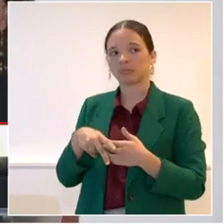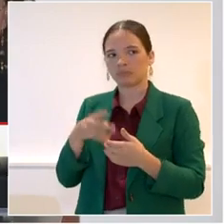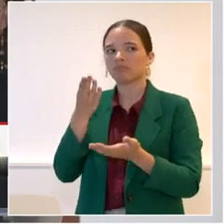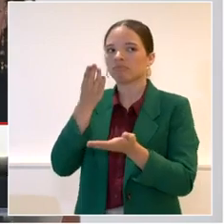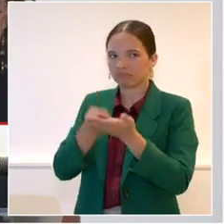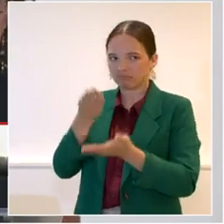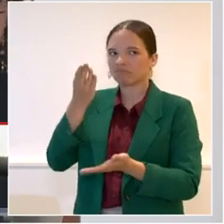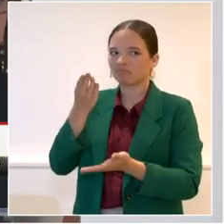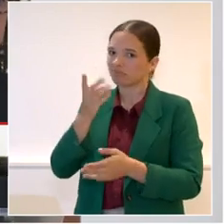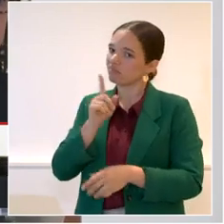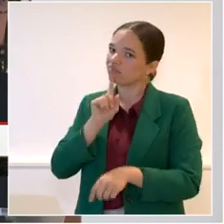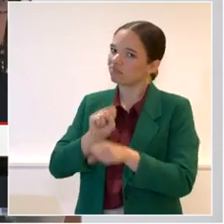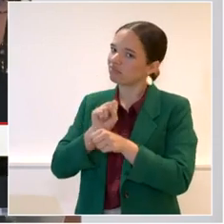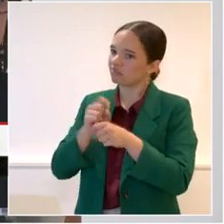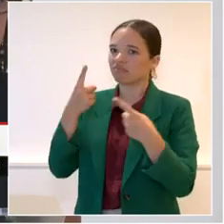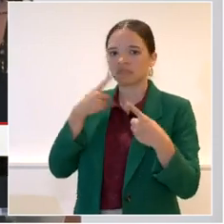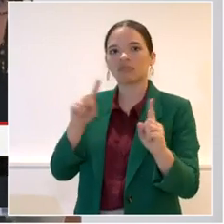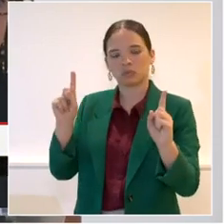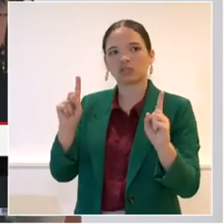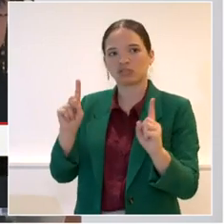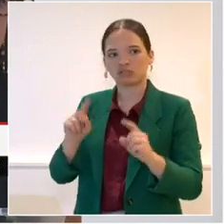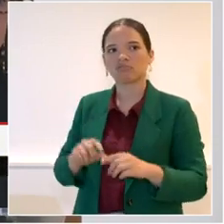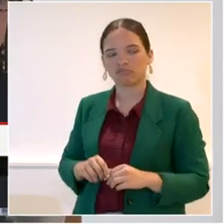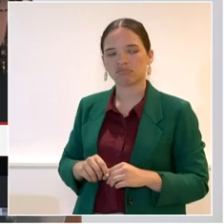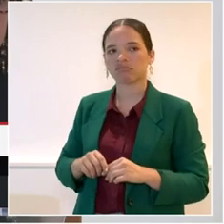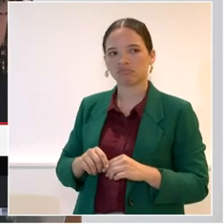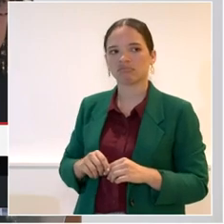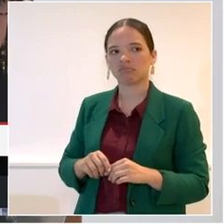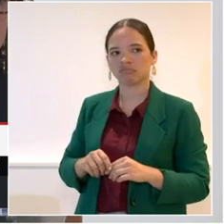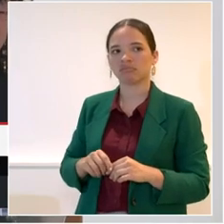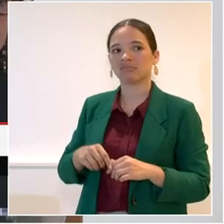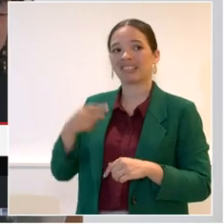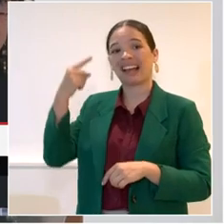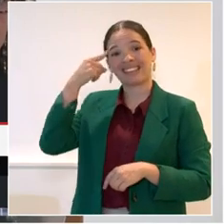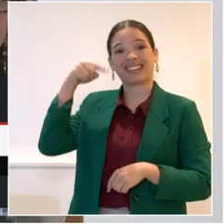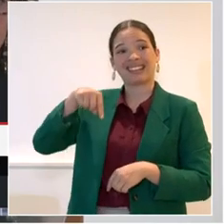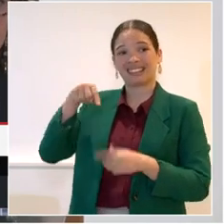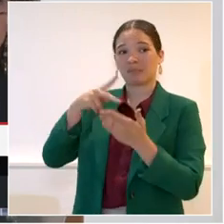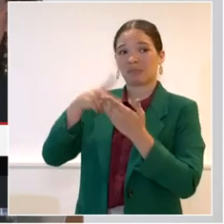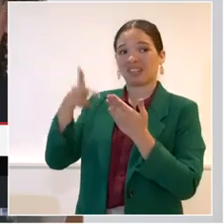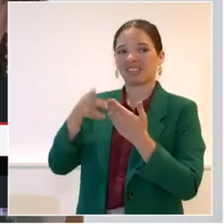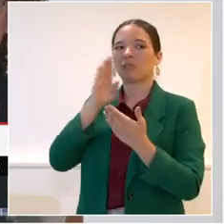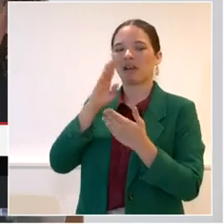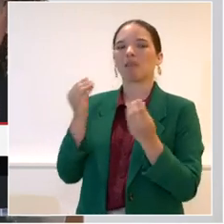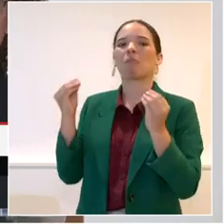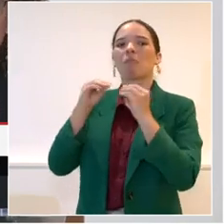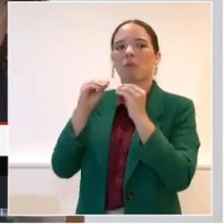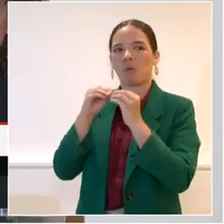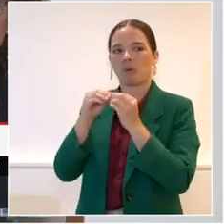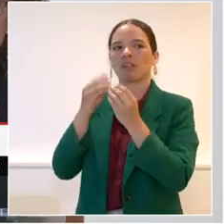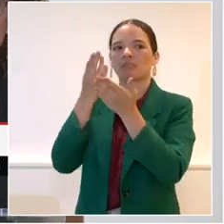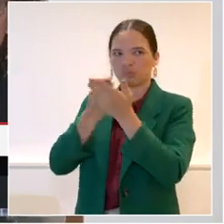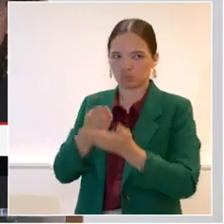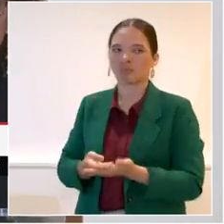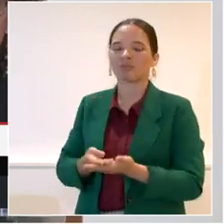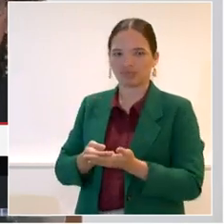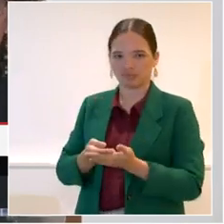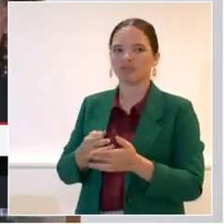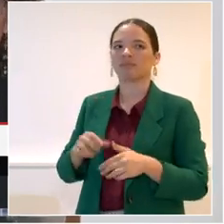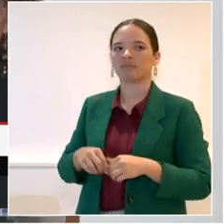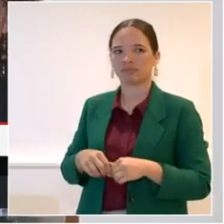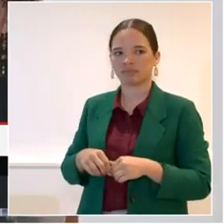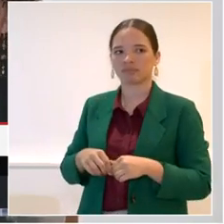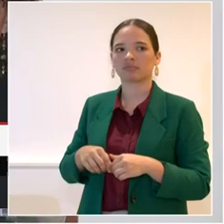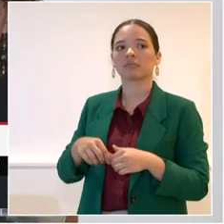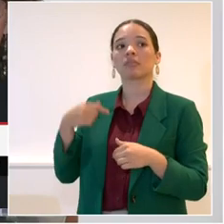intended. And I think this program will give us more information. And we also have, and let's be clear, over the